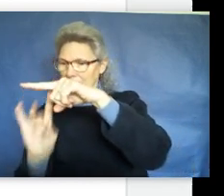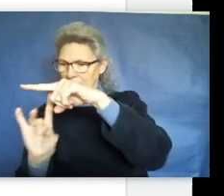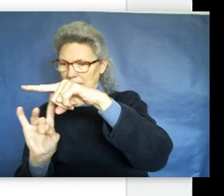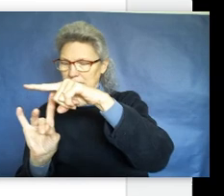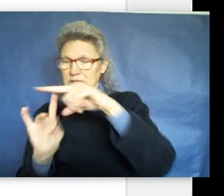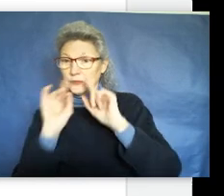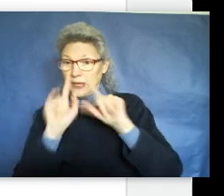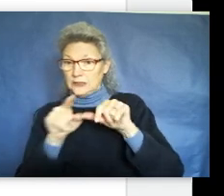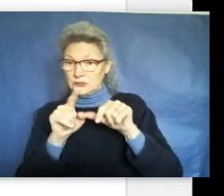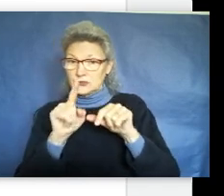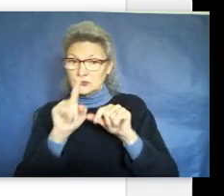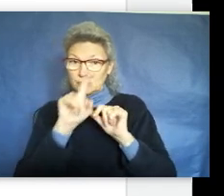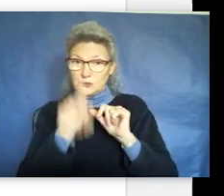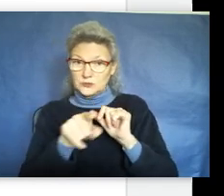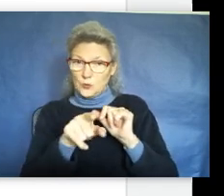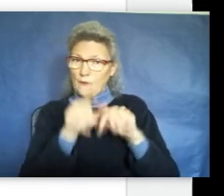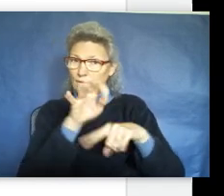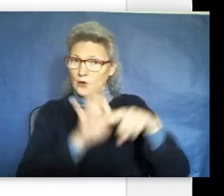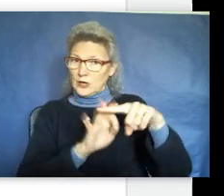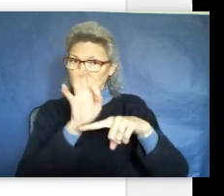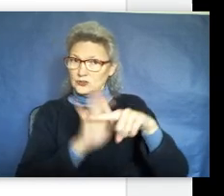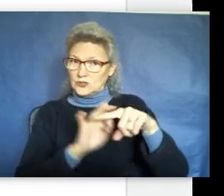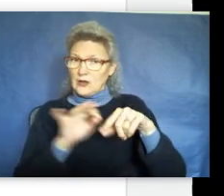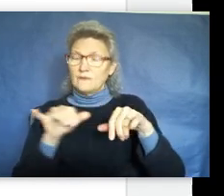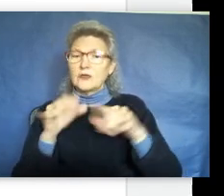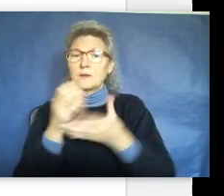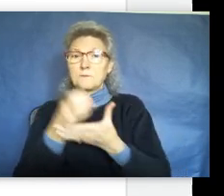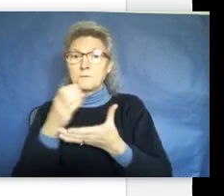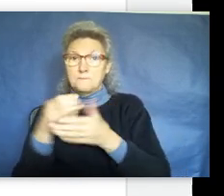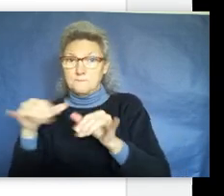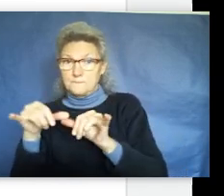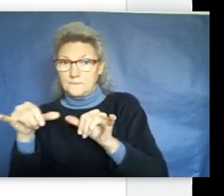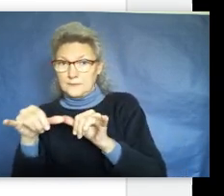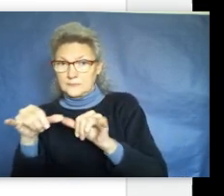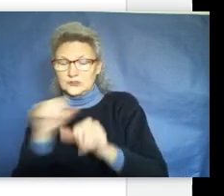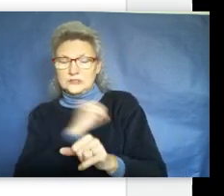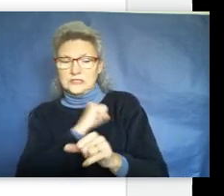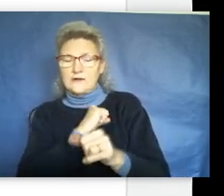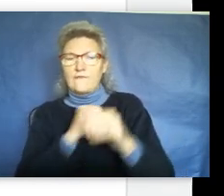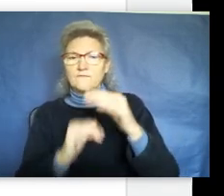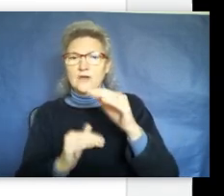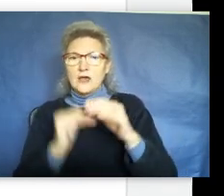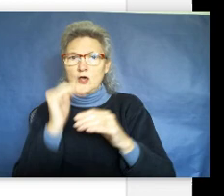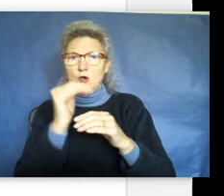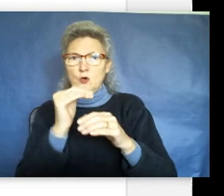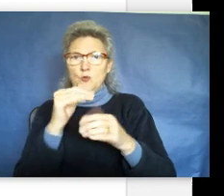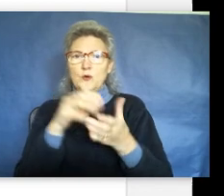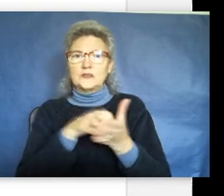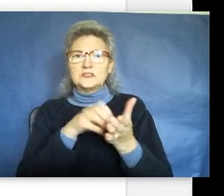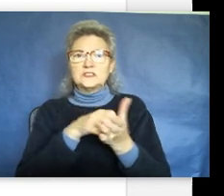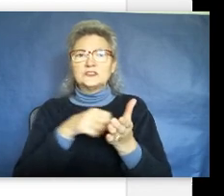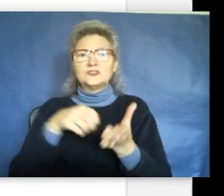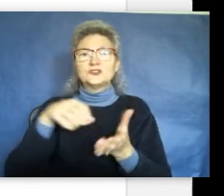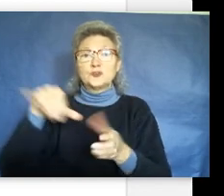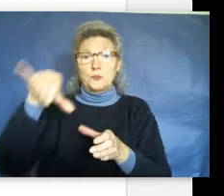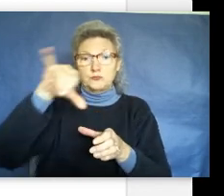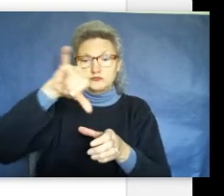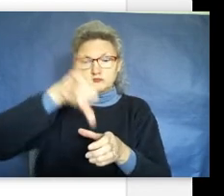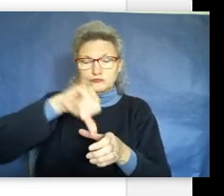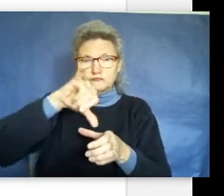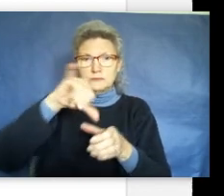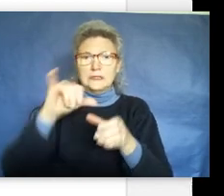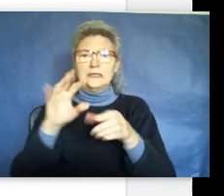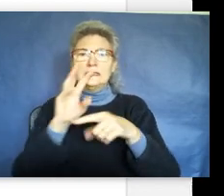the question, what fraction of the measuring cup should Sarah fill with dish soap? She should fill in